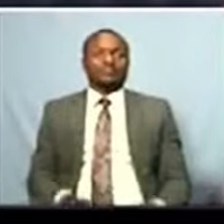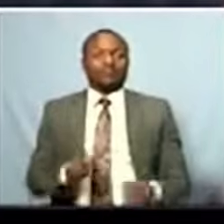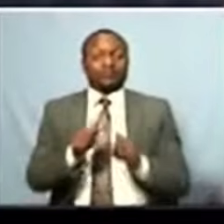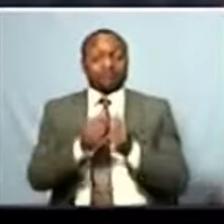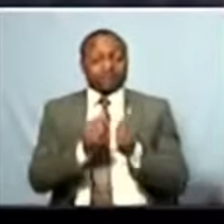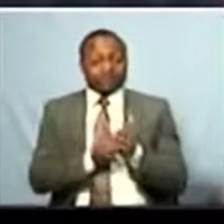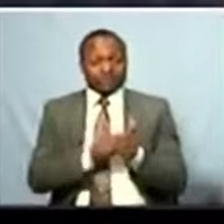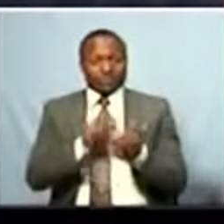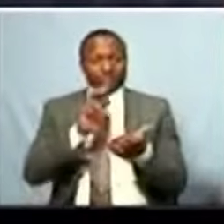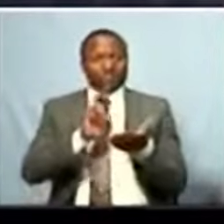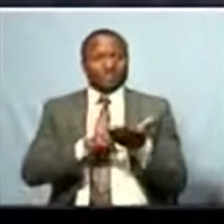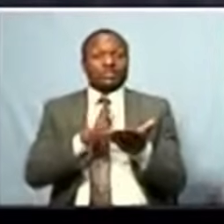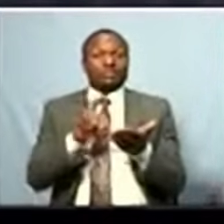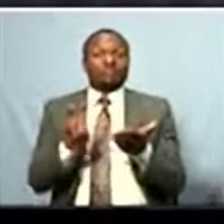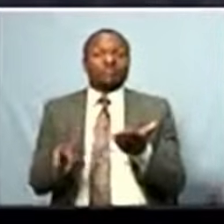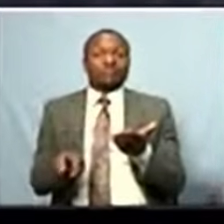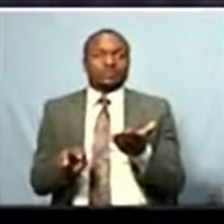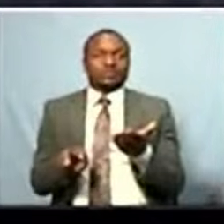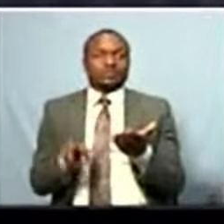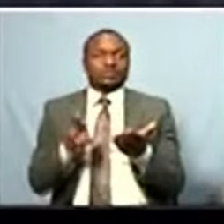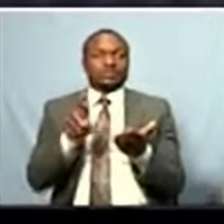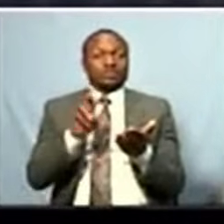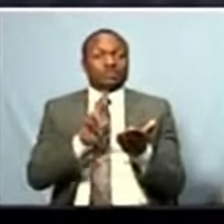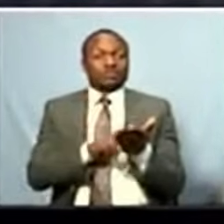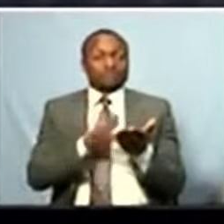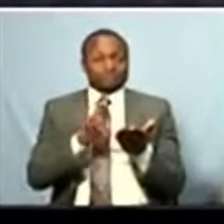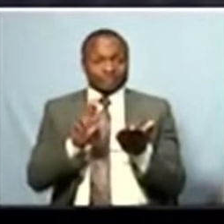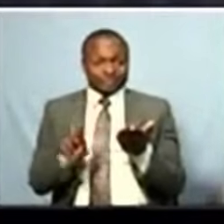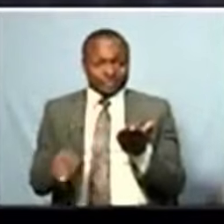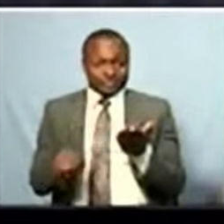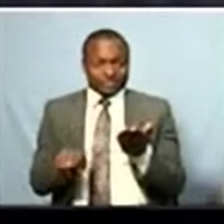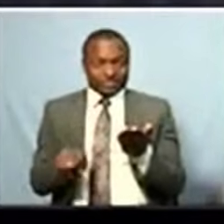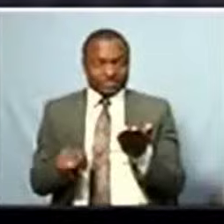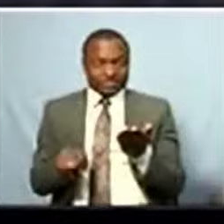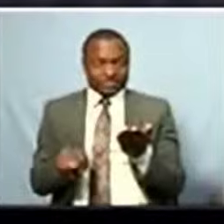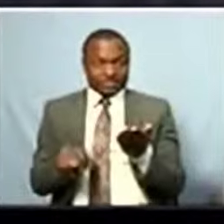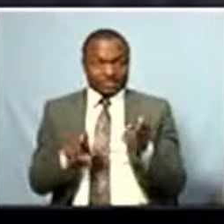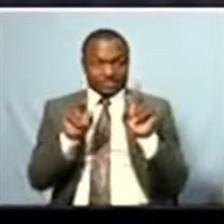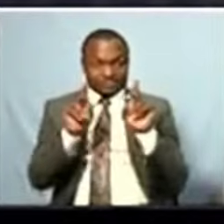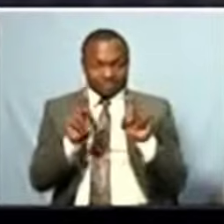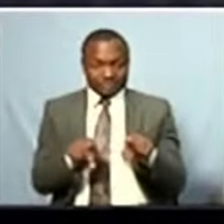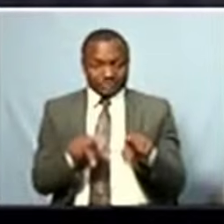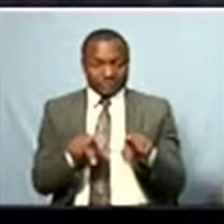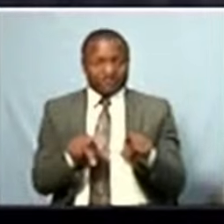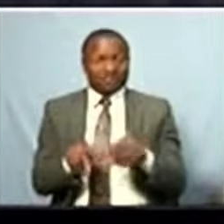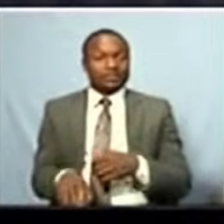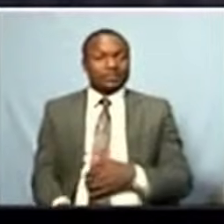concerning the withdrawal, resignation of a